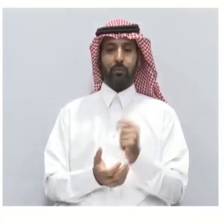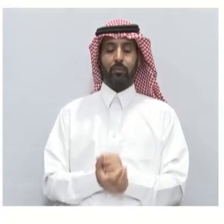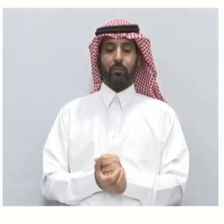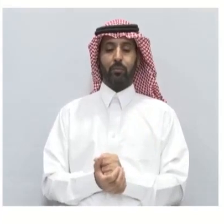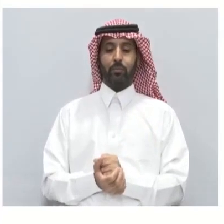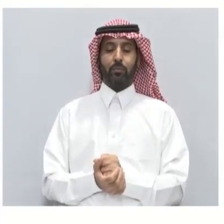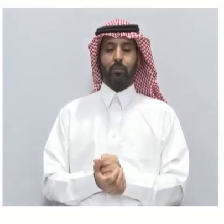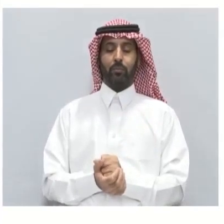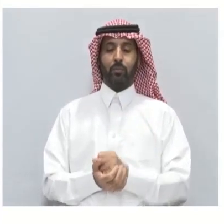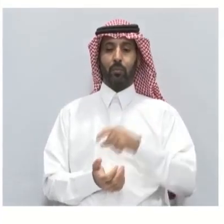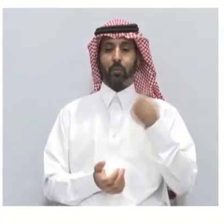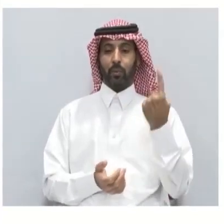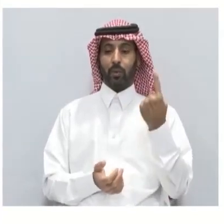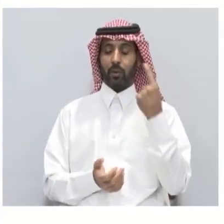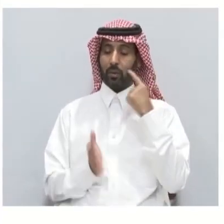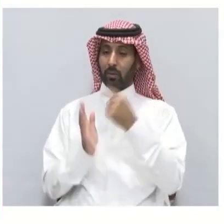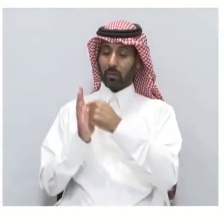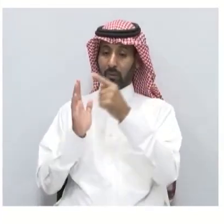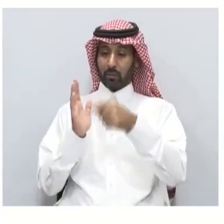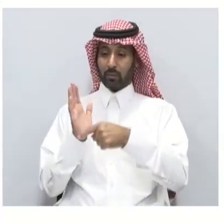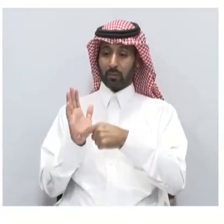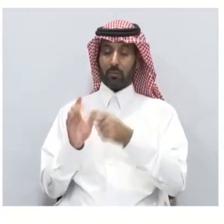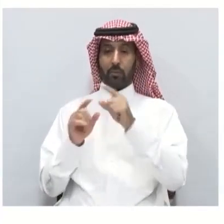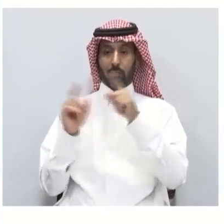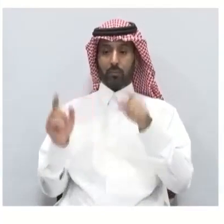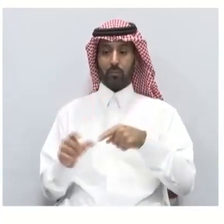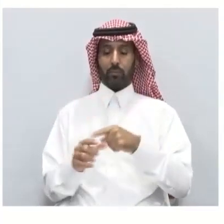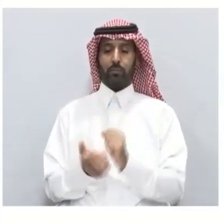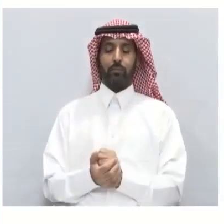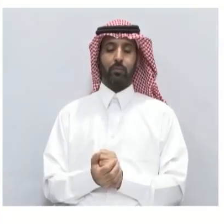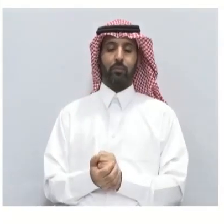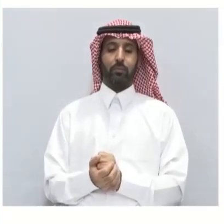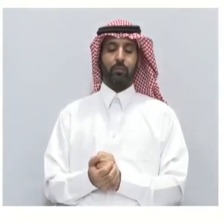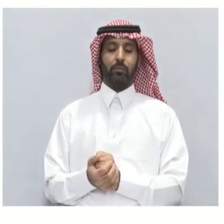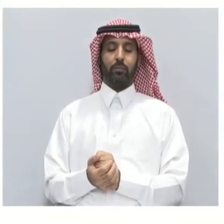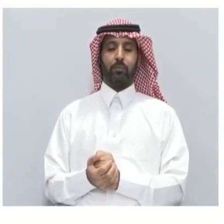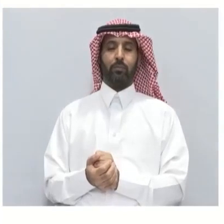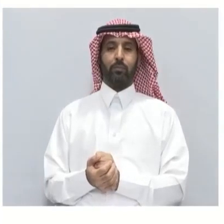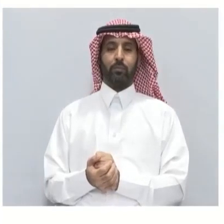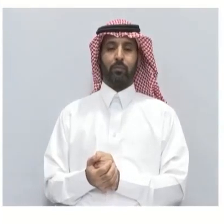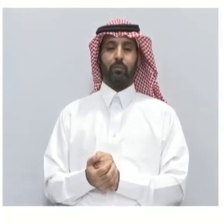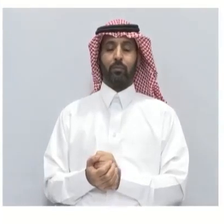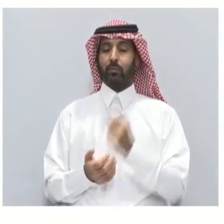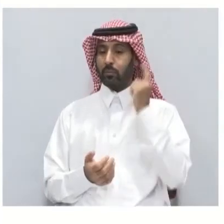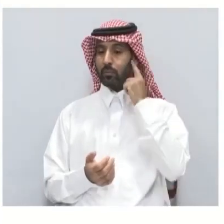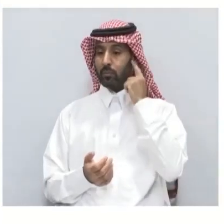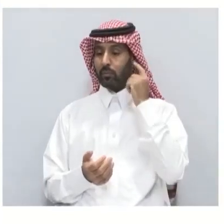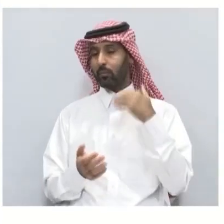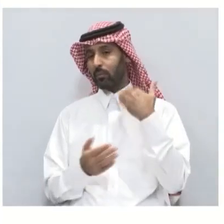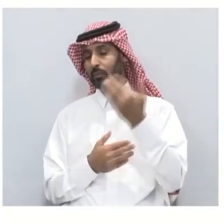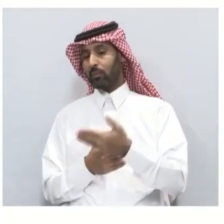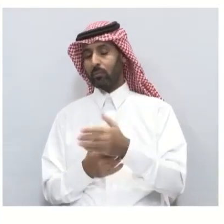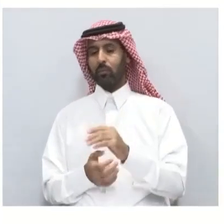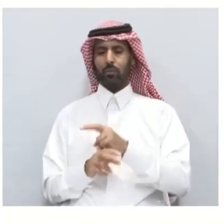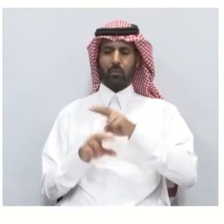are about the first article. The first article in Grayson, California. Let's listen to it and try